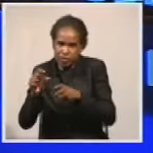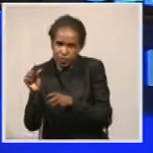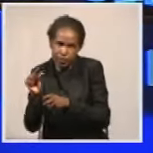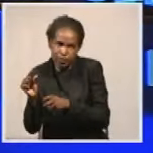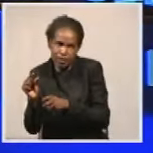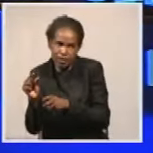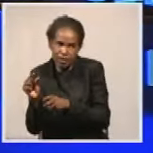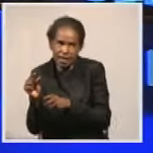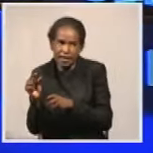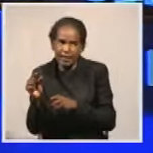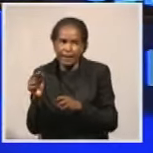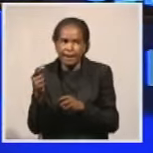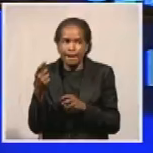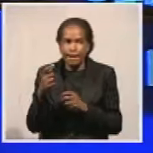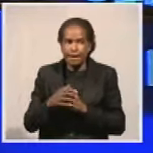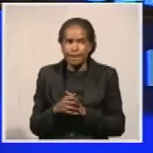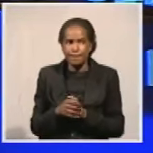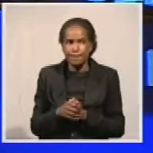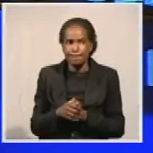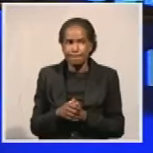But however, before